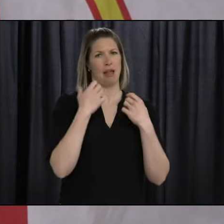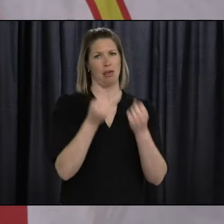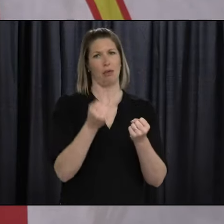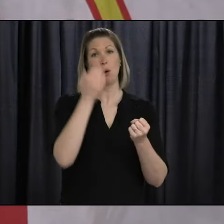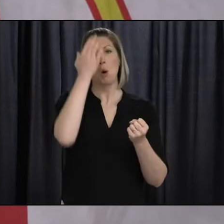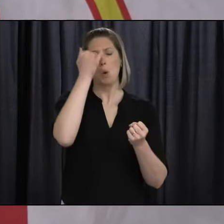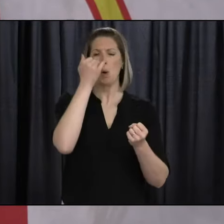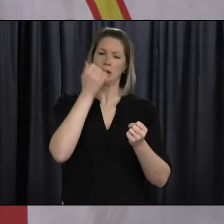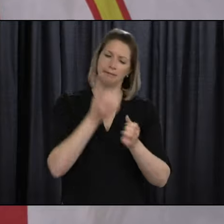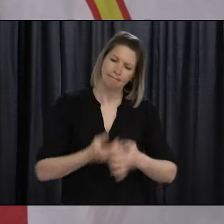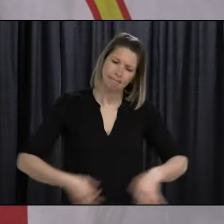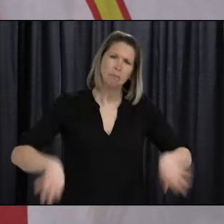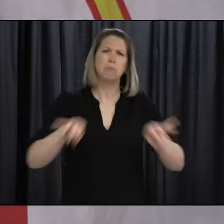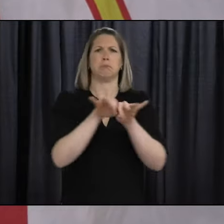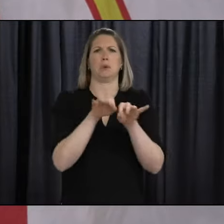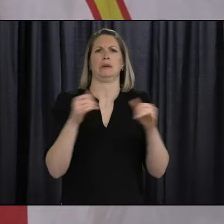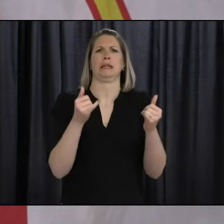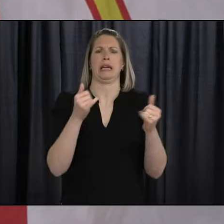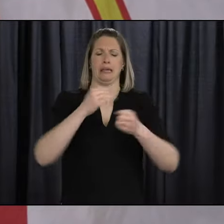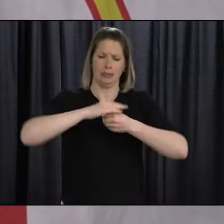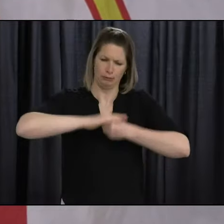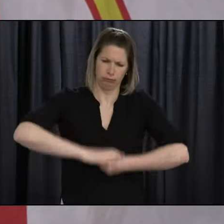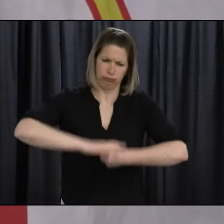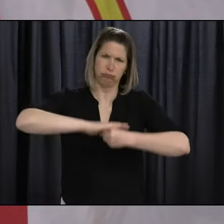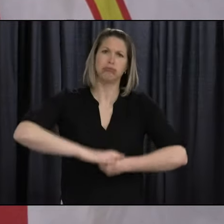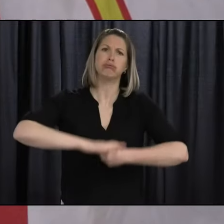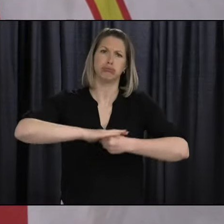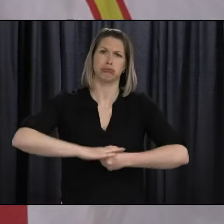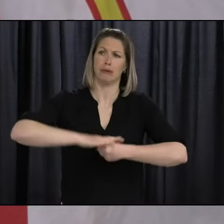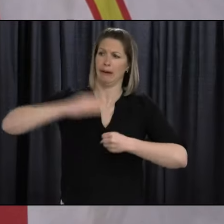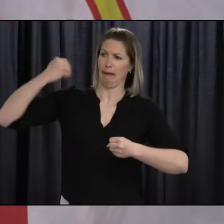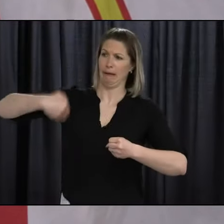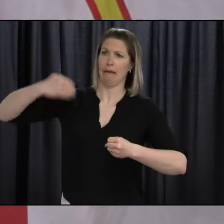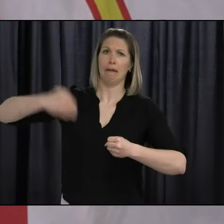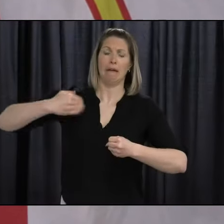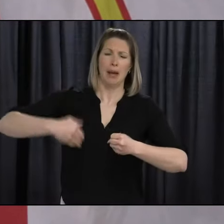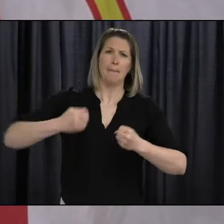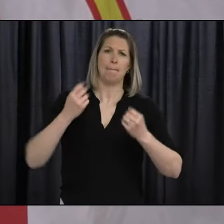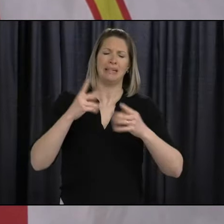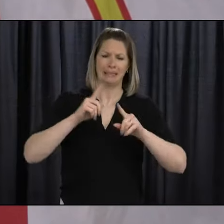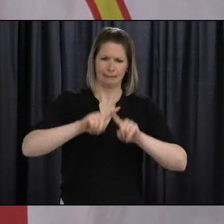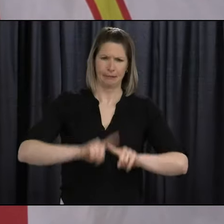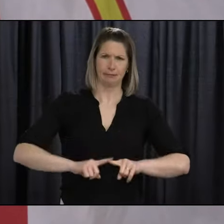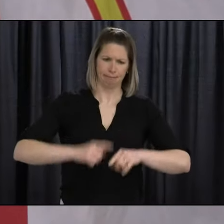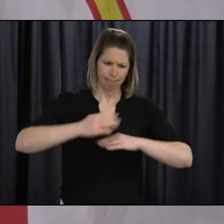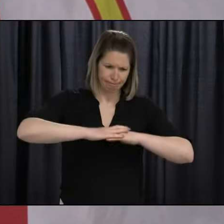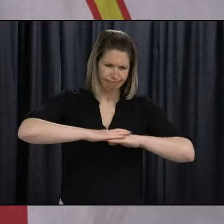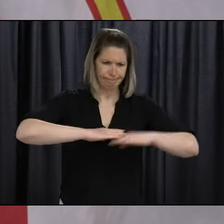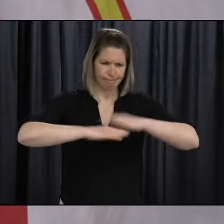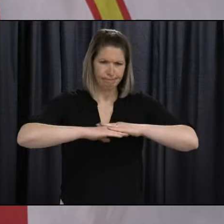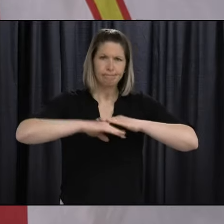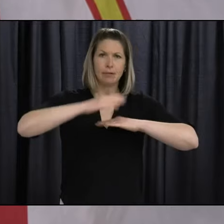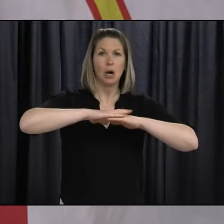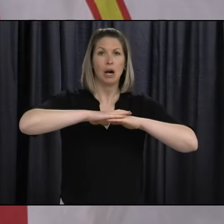lives. We have to look after ourselves, not just today as we move through this pandemic, but every